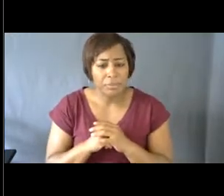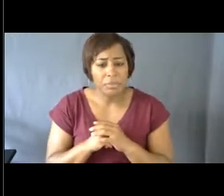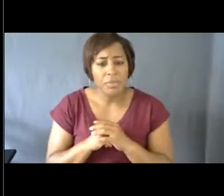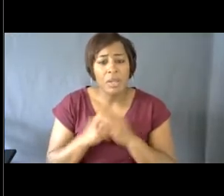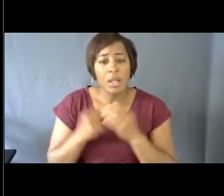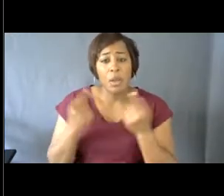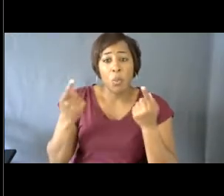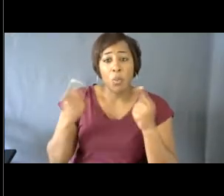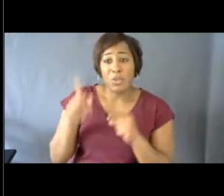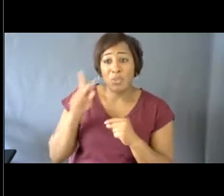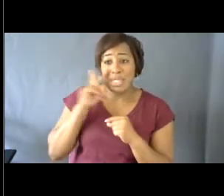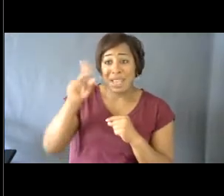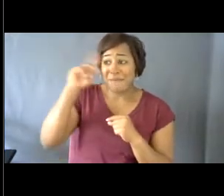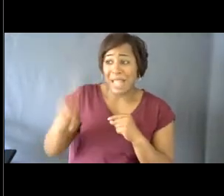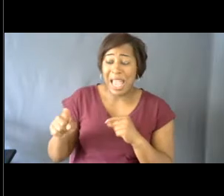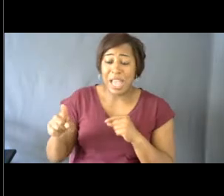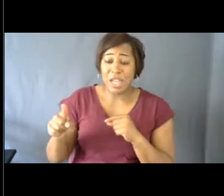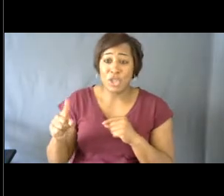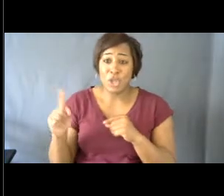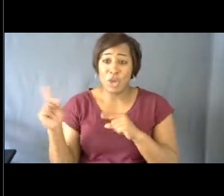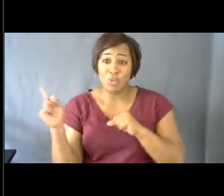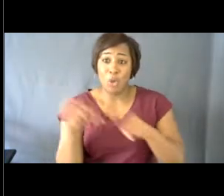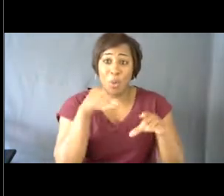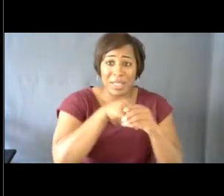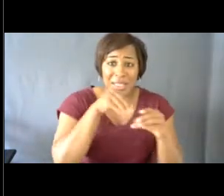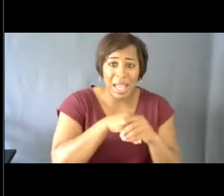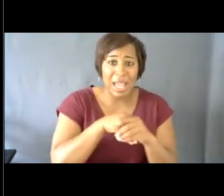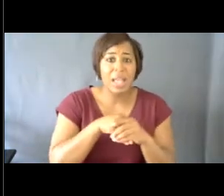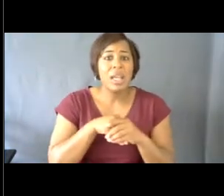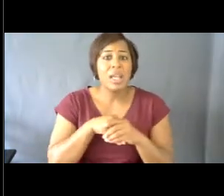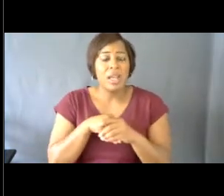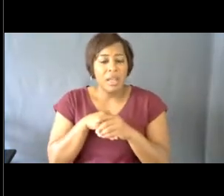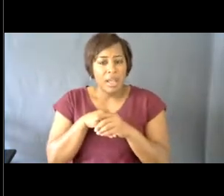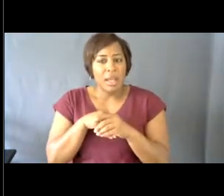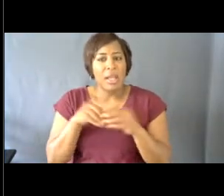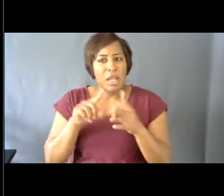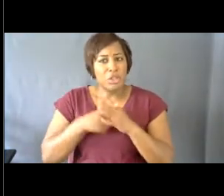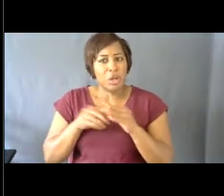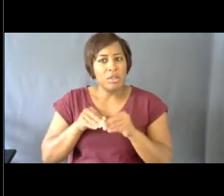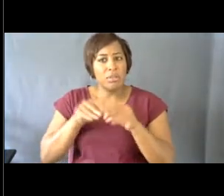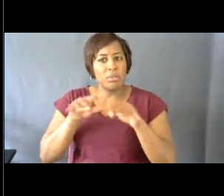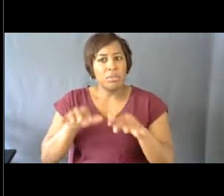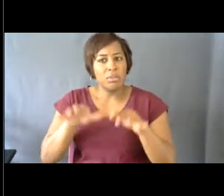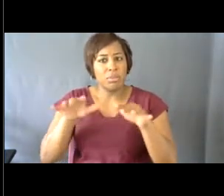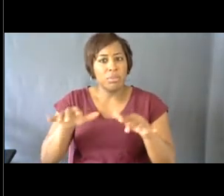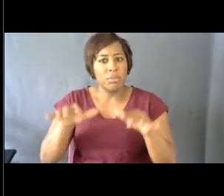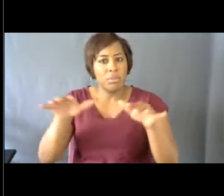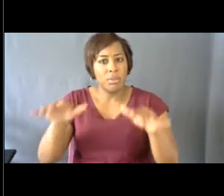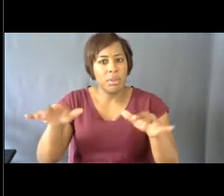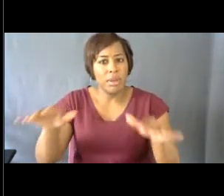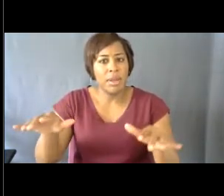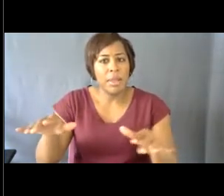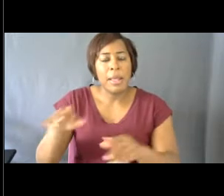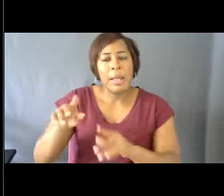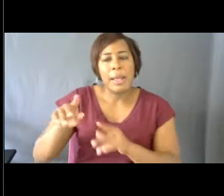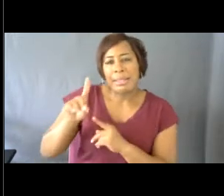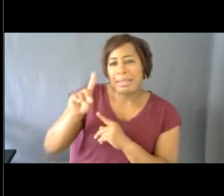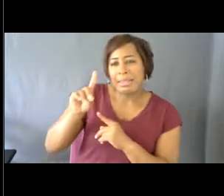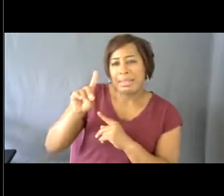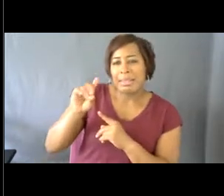Inside started to boom in interest and usage, then WFL Birmingham worked